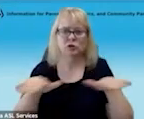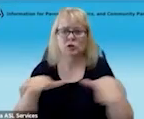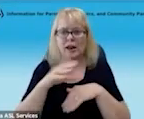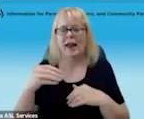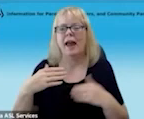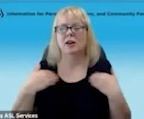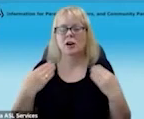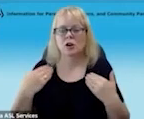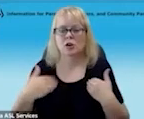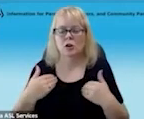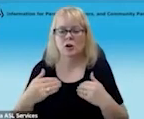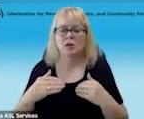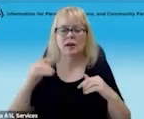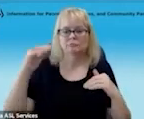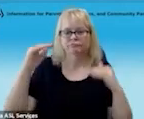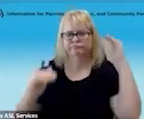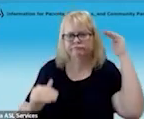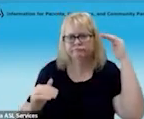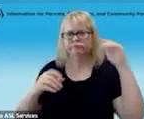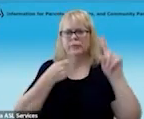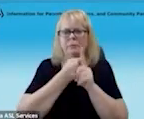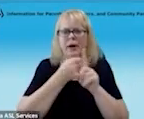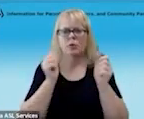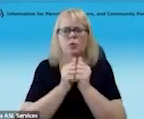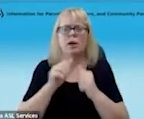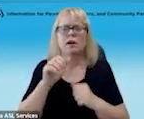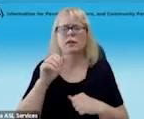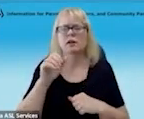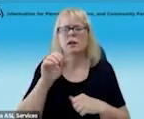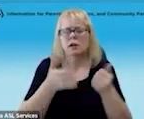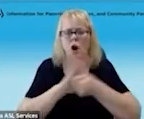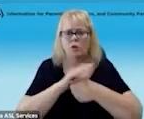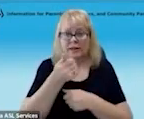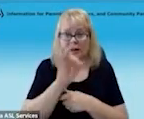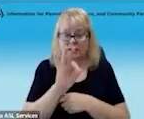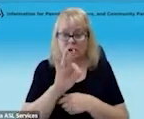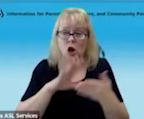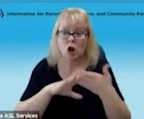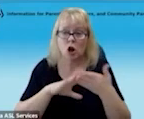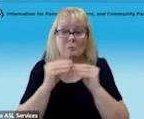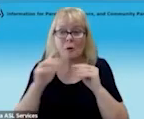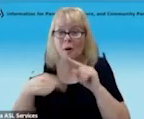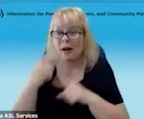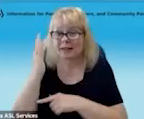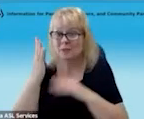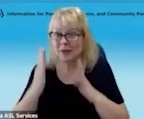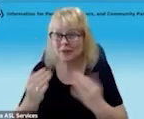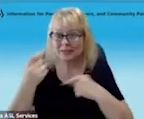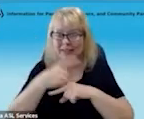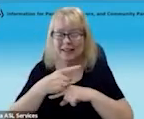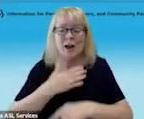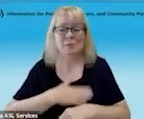and strategies from leaders of community-based organizations who are working daily to protect children and youth living in